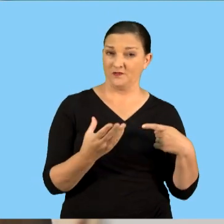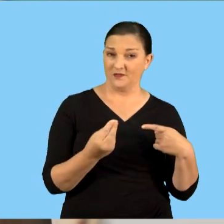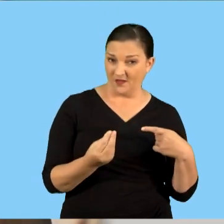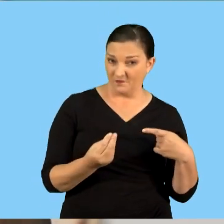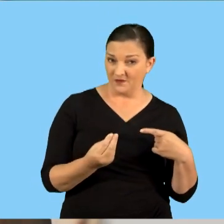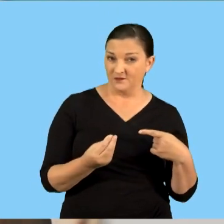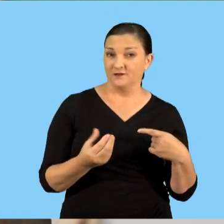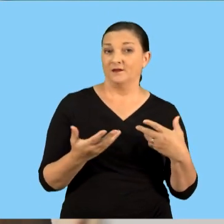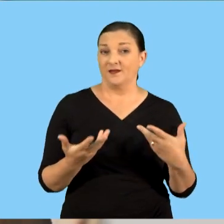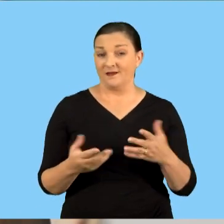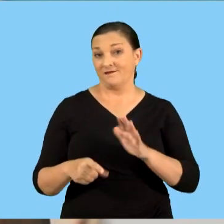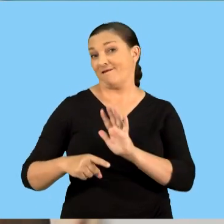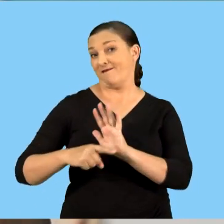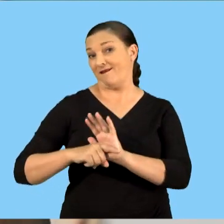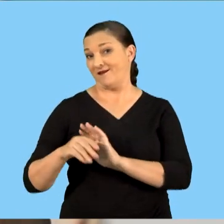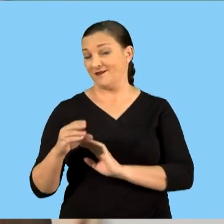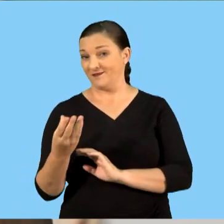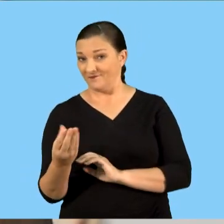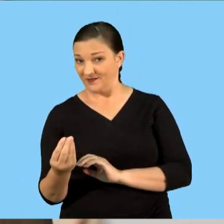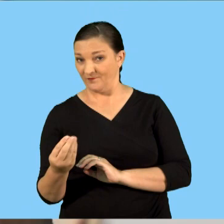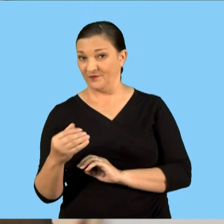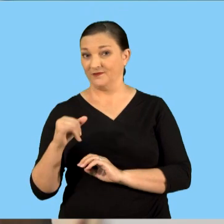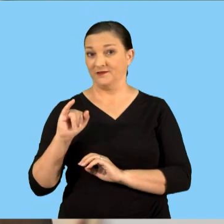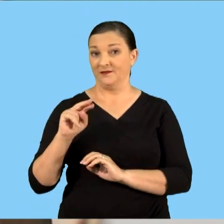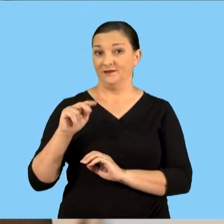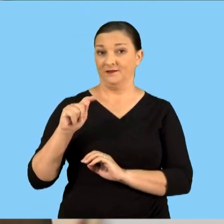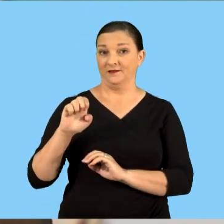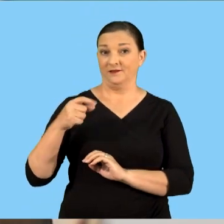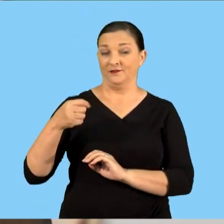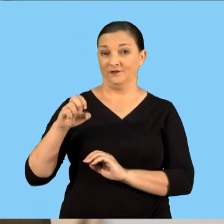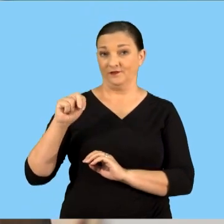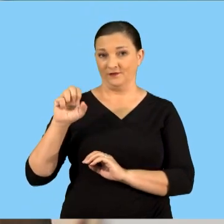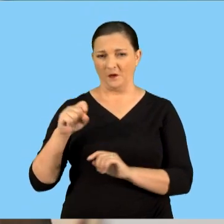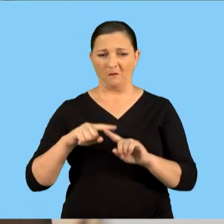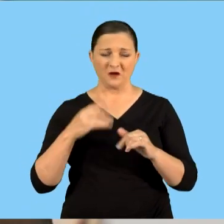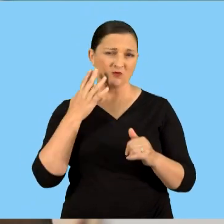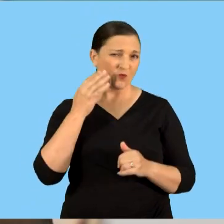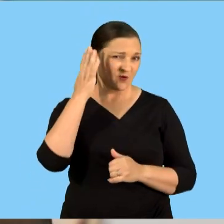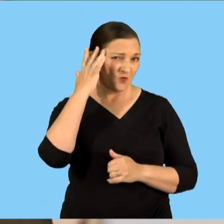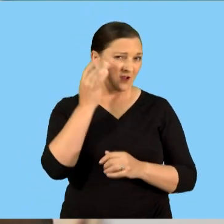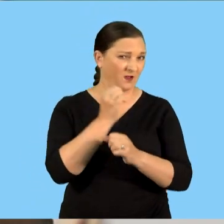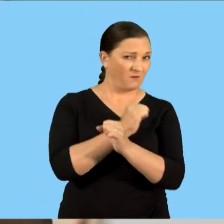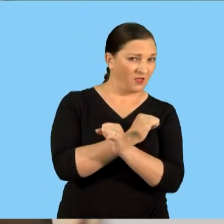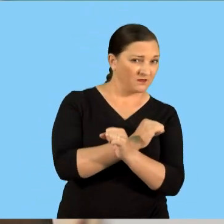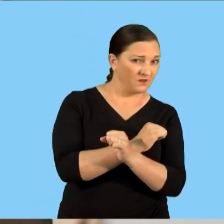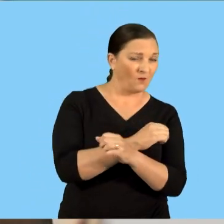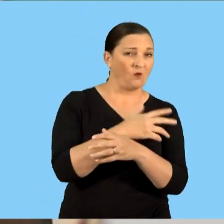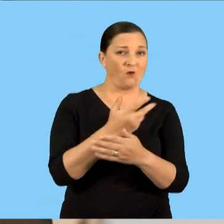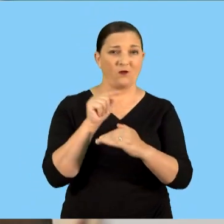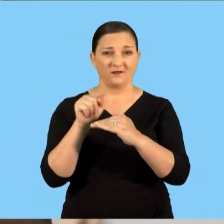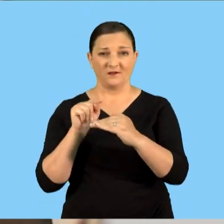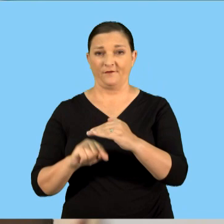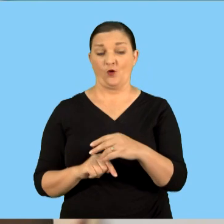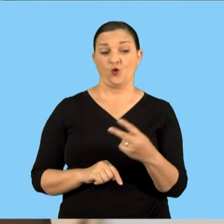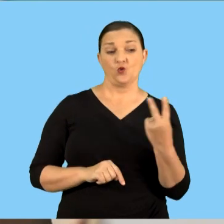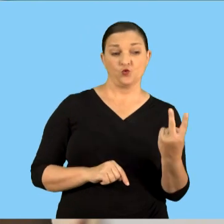positive numbers, we are also working with negative numbers. And we need to know that if we multiply or divide either two positive